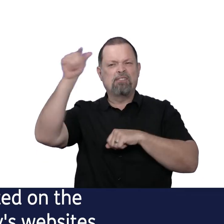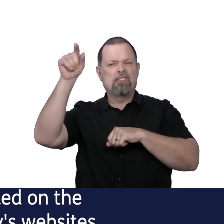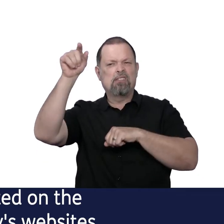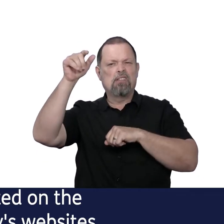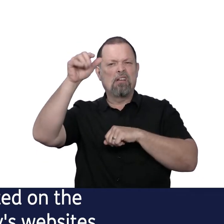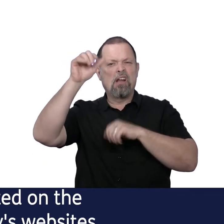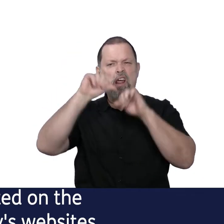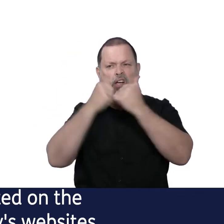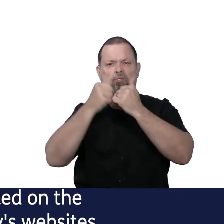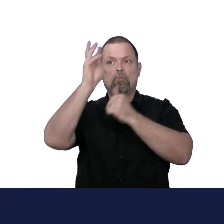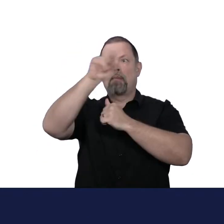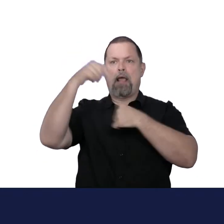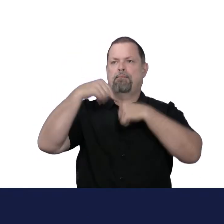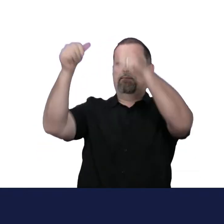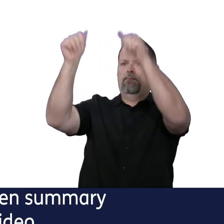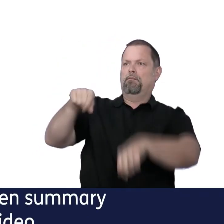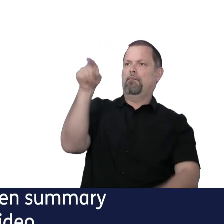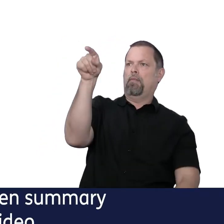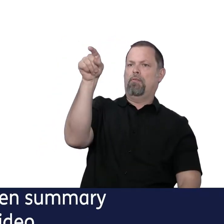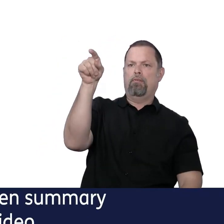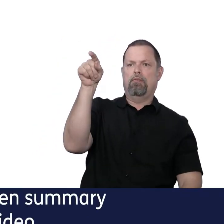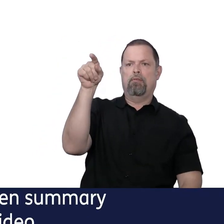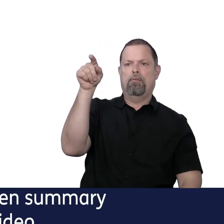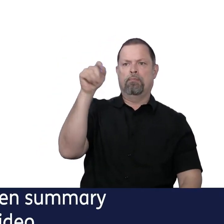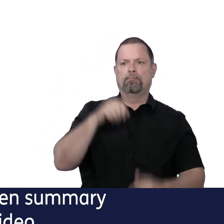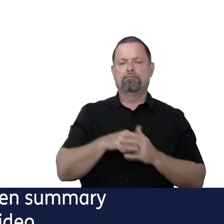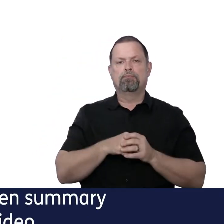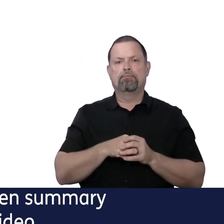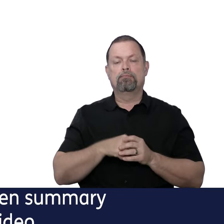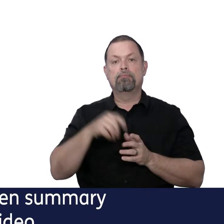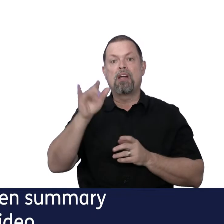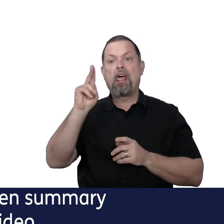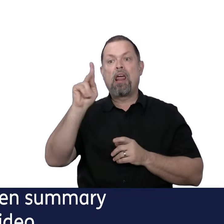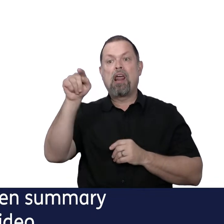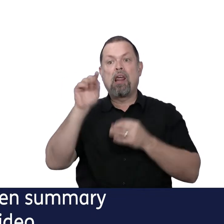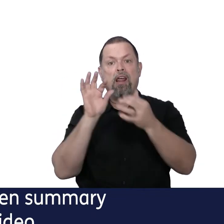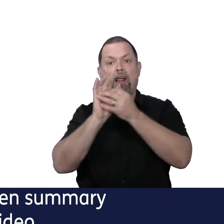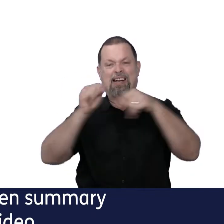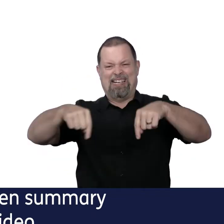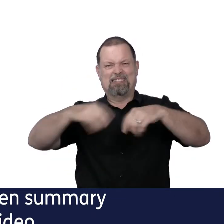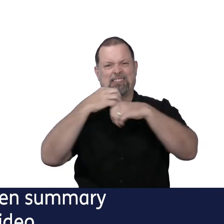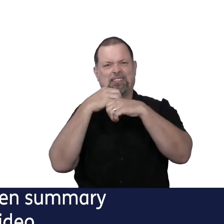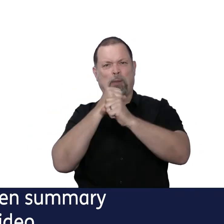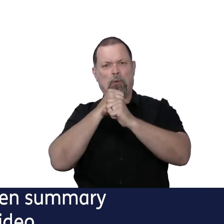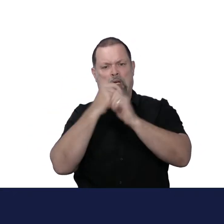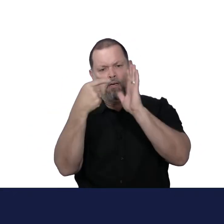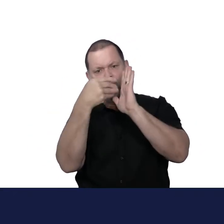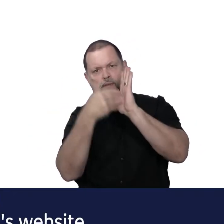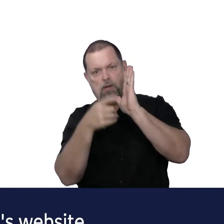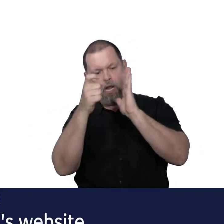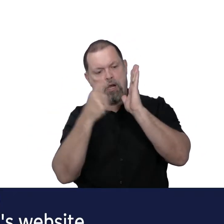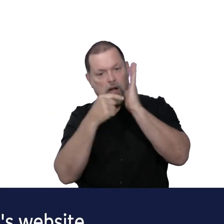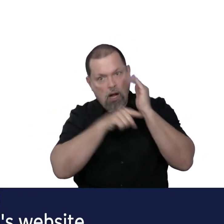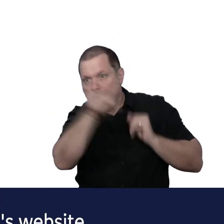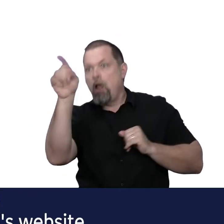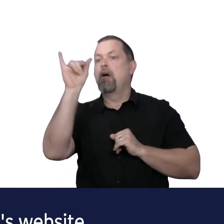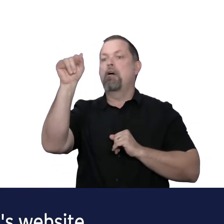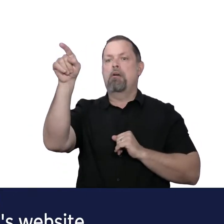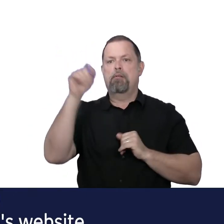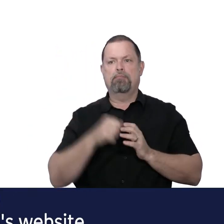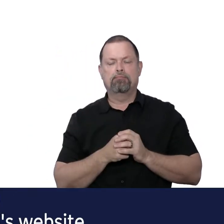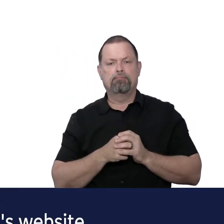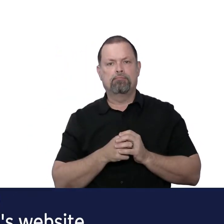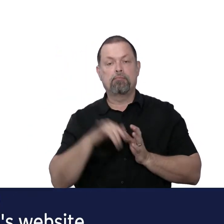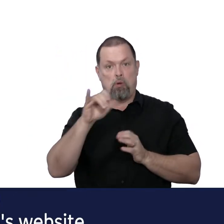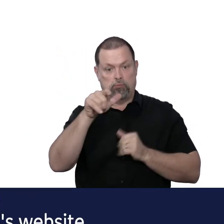the agency's websites. The links are also in the written summary that goes with this video. You can find this written